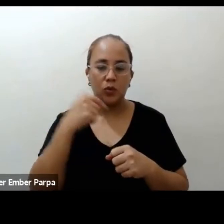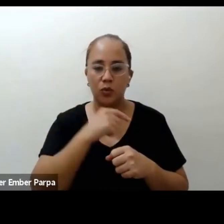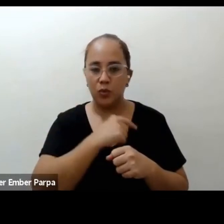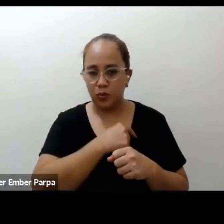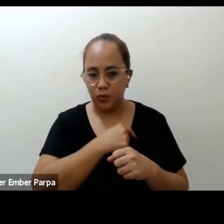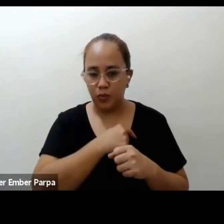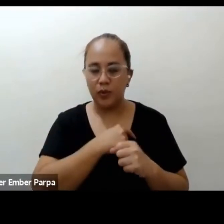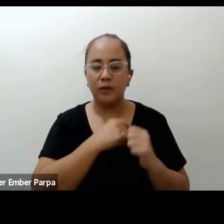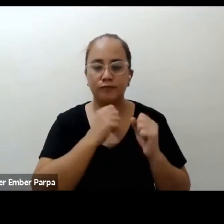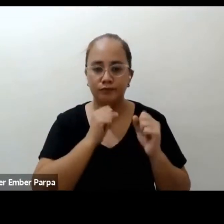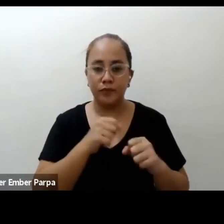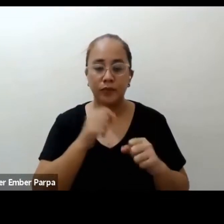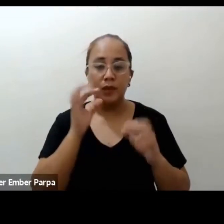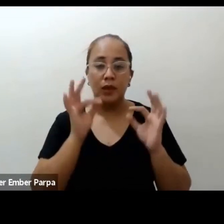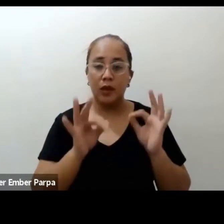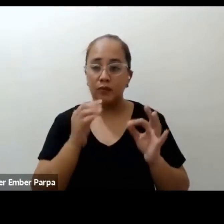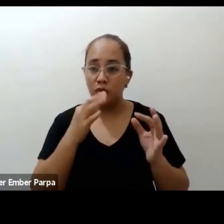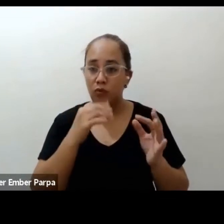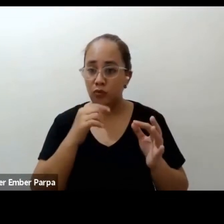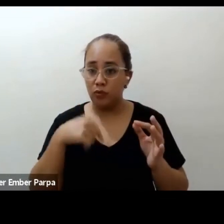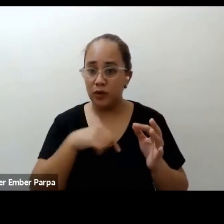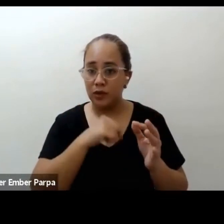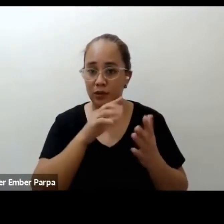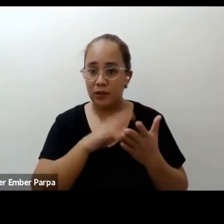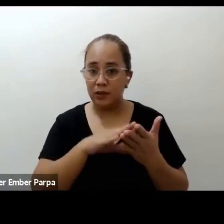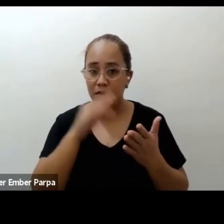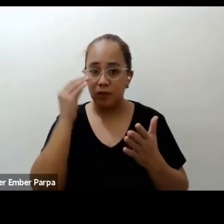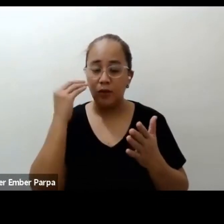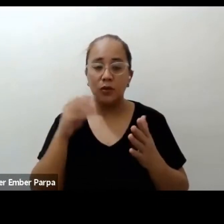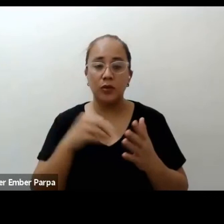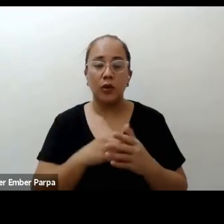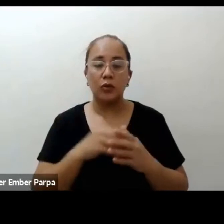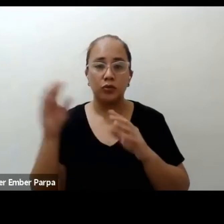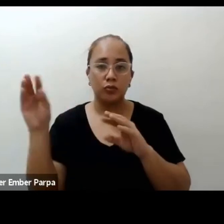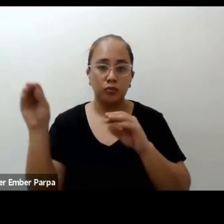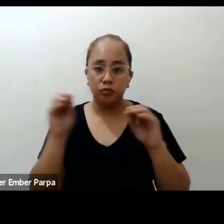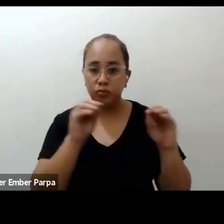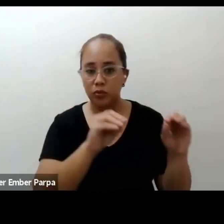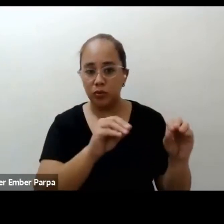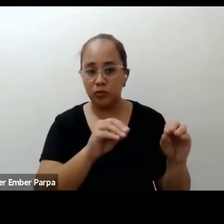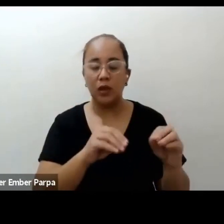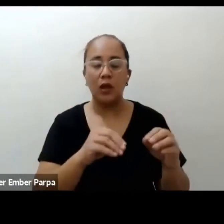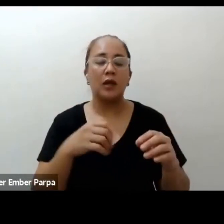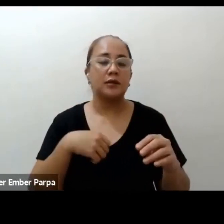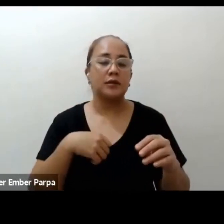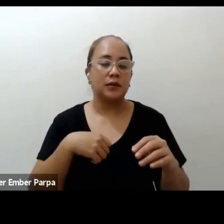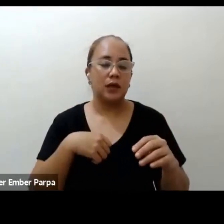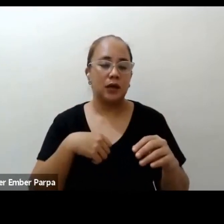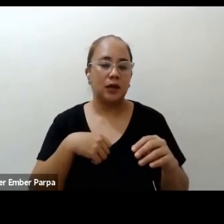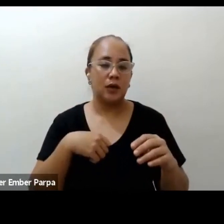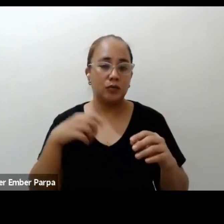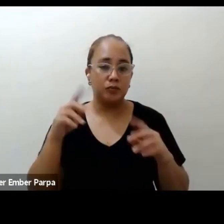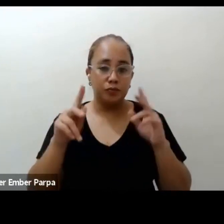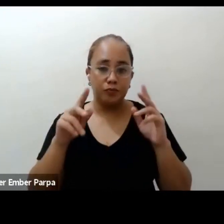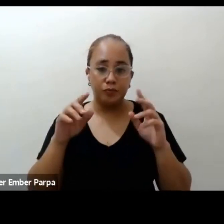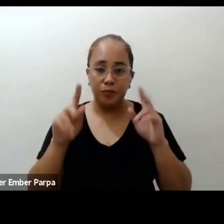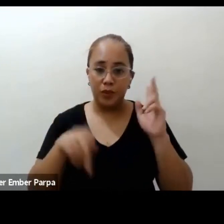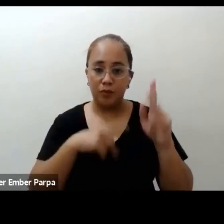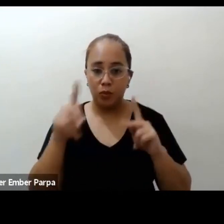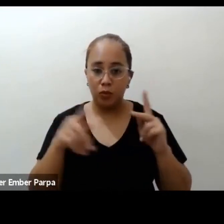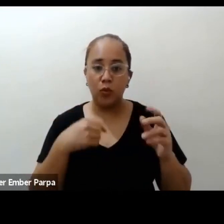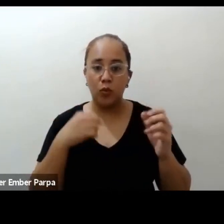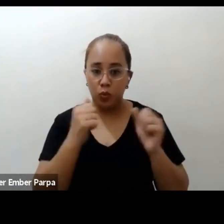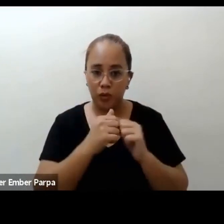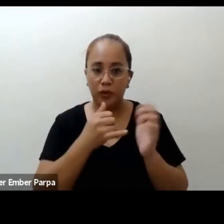hindi tayo natututo na maglagay ng mga tao with integrity at who will put the